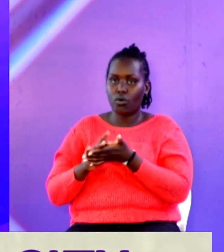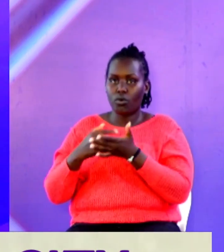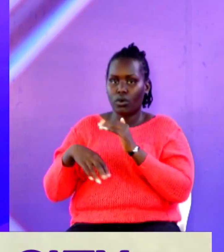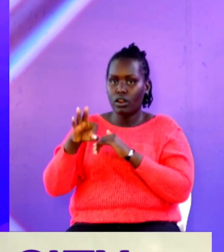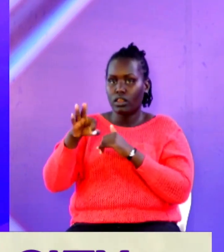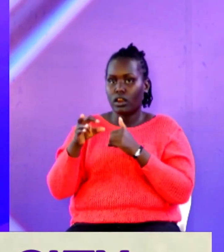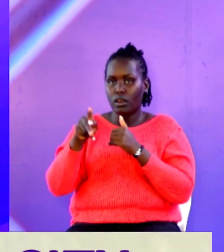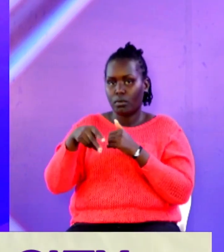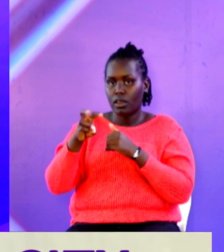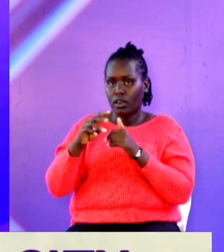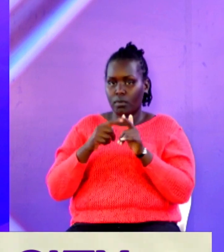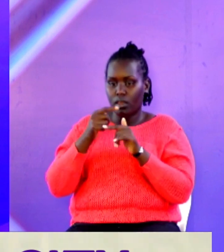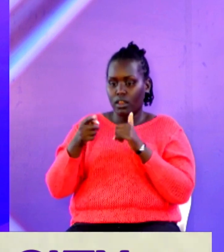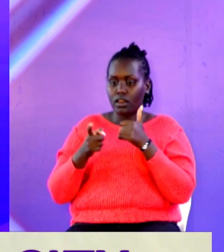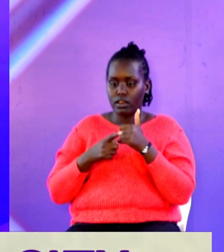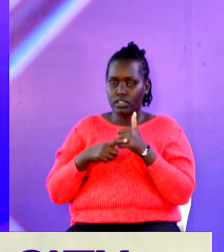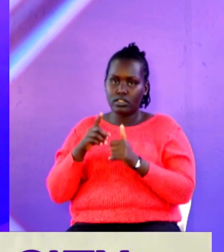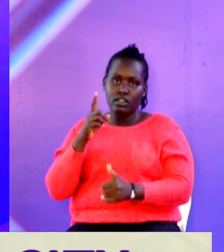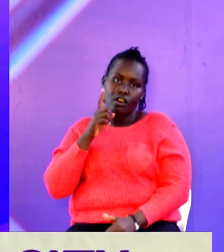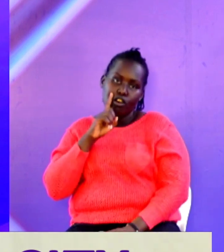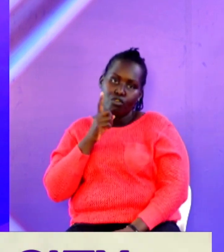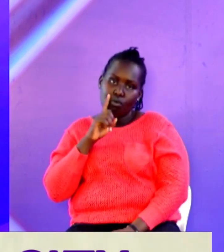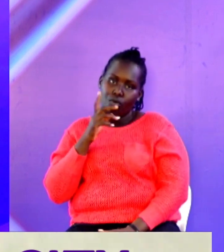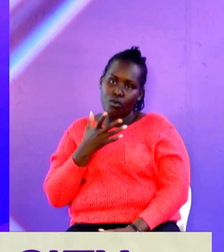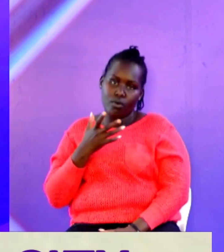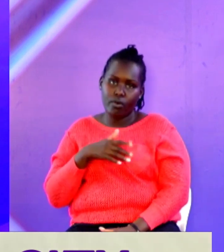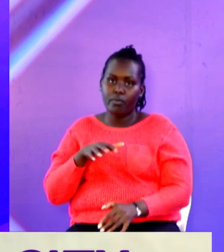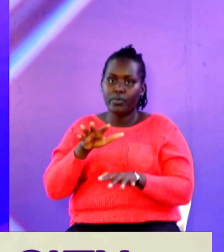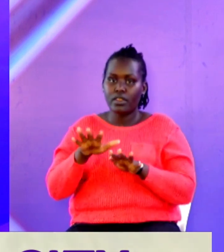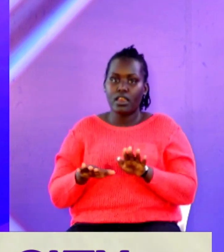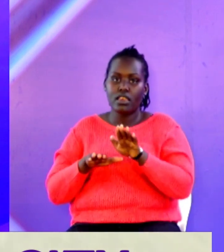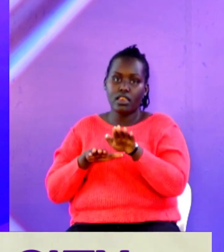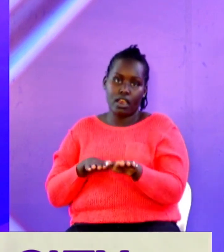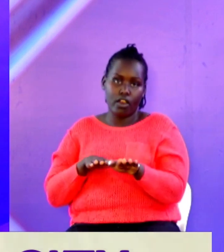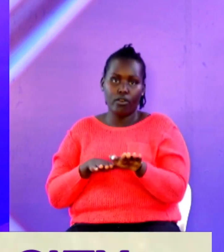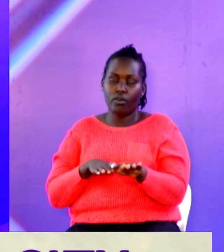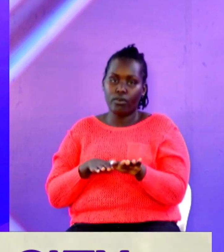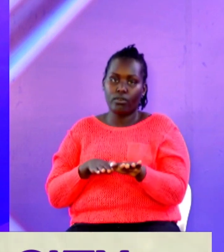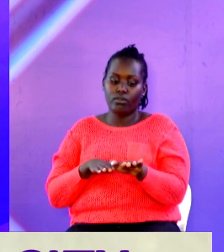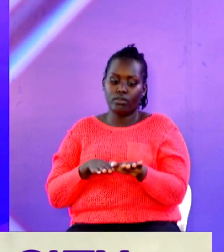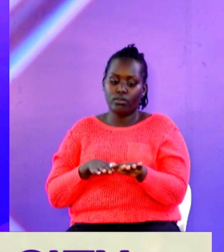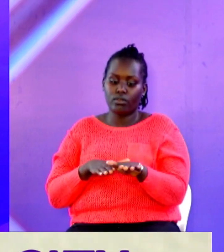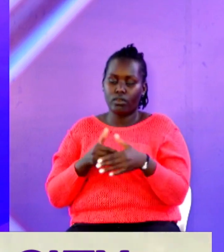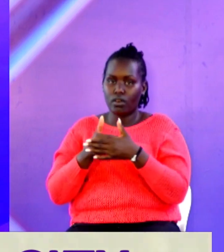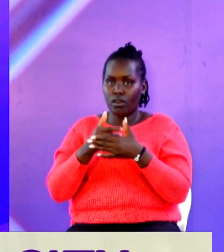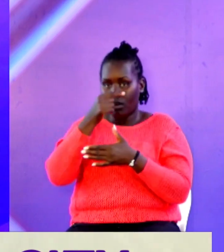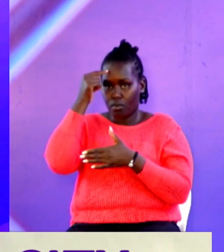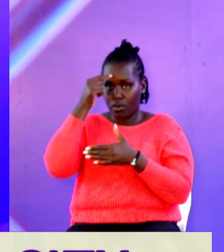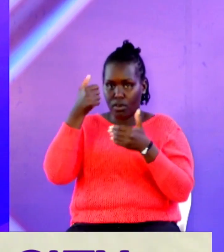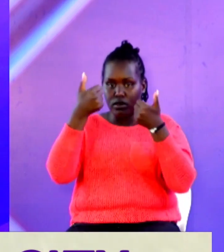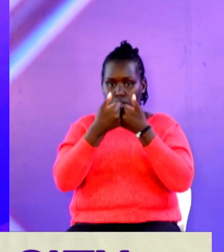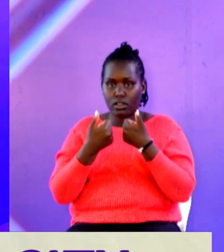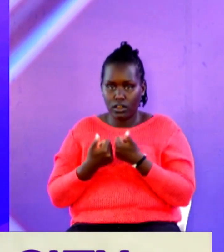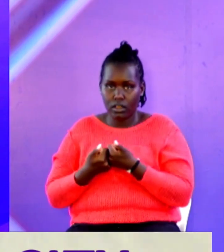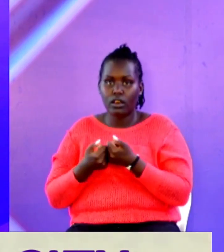p.m. Then at 6 tomorrow, it will be played at the Nyayo Stadium. Of course, because the game at Kasarani